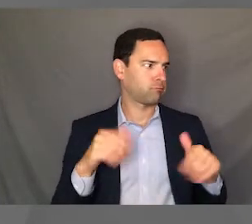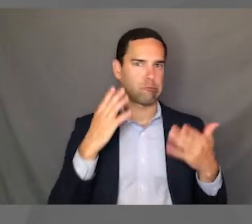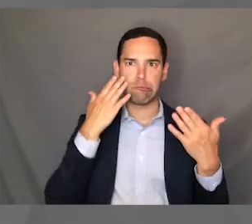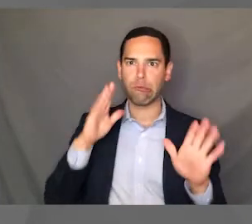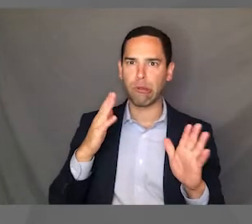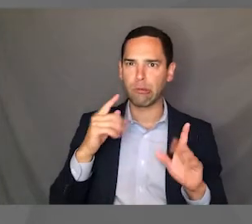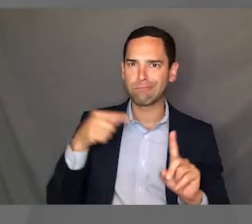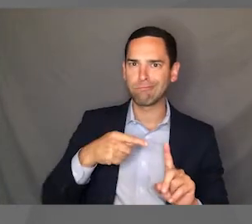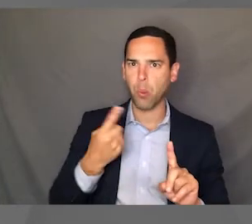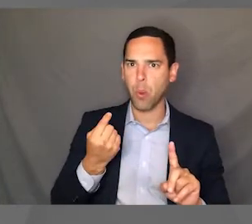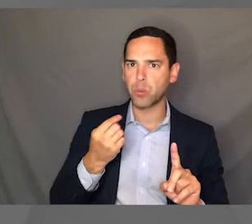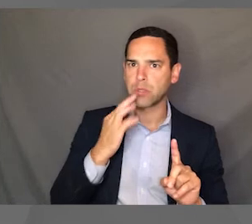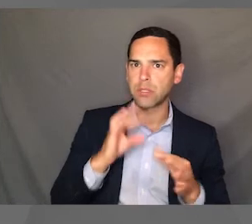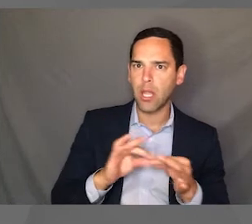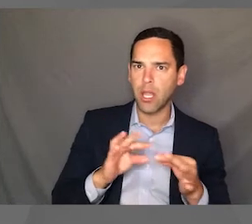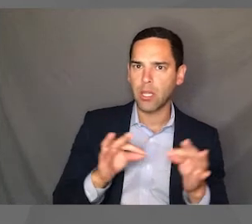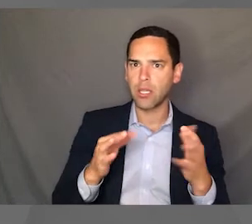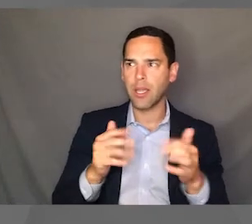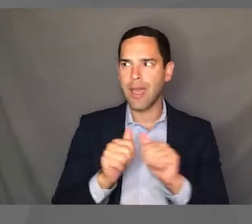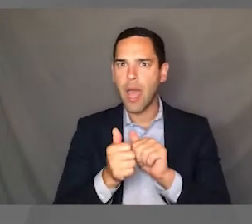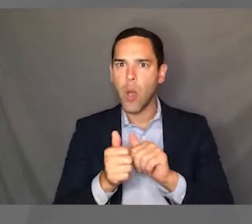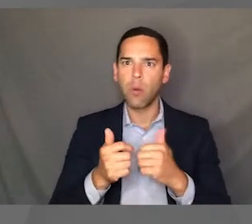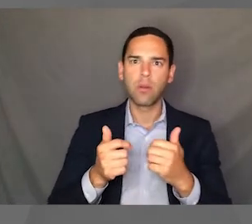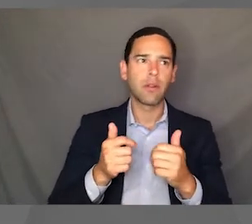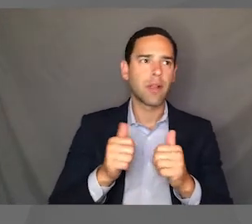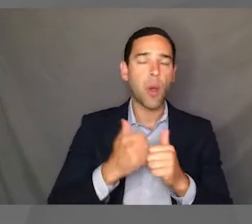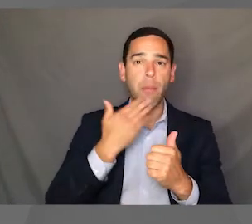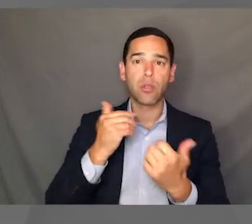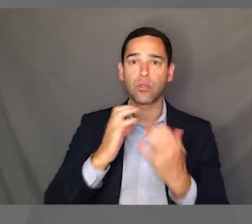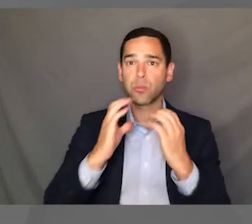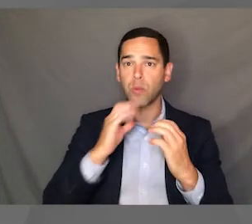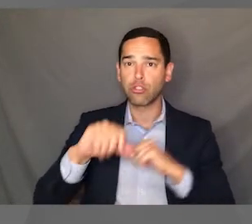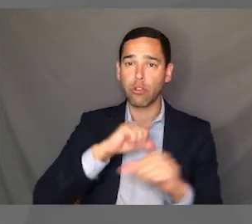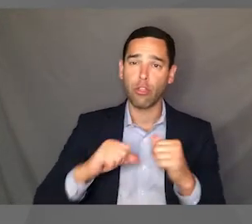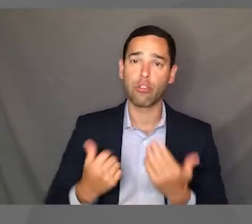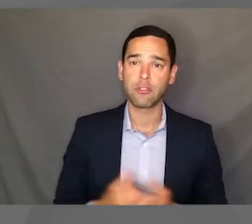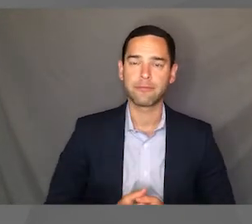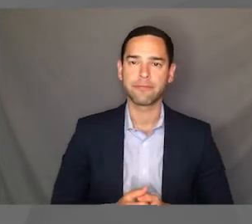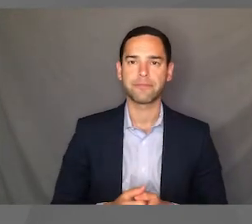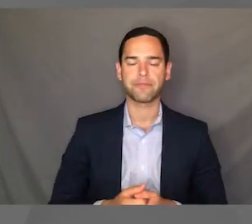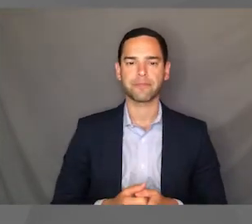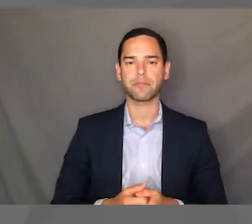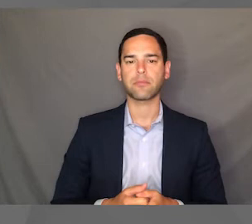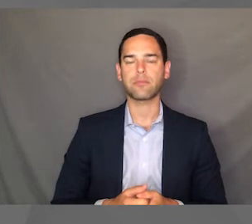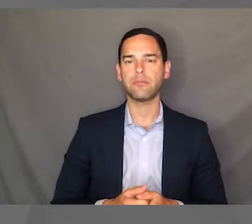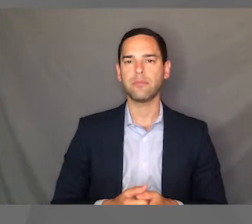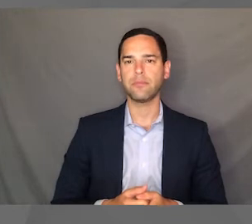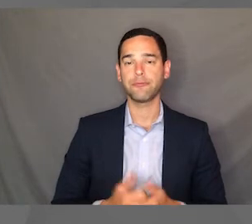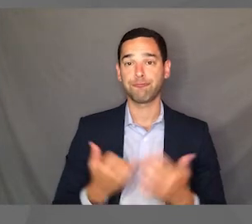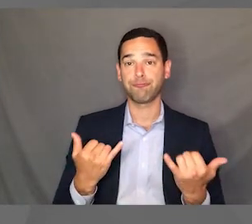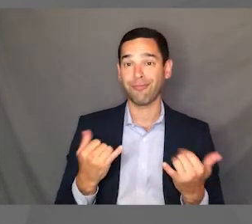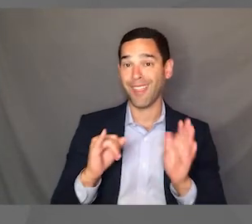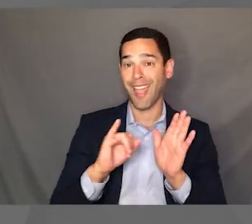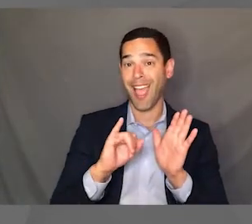should say it, what's the best way to communicate with each other. It's not a shock that we live in a time that